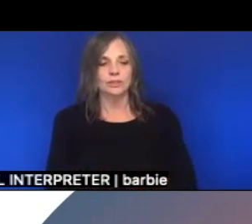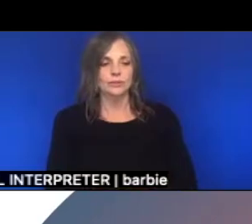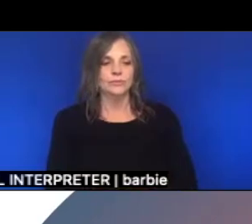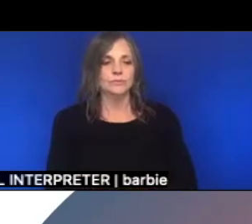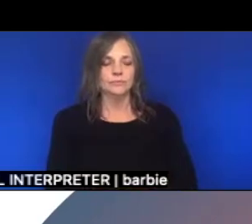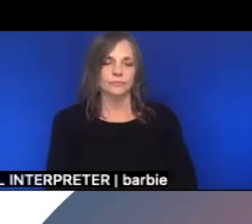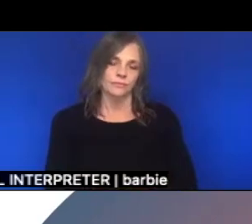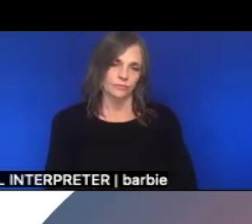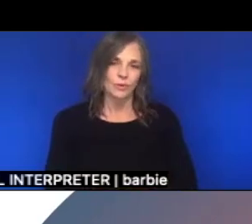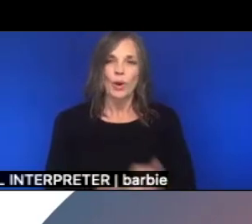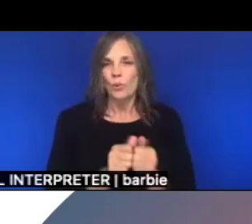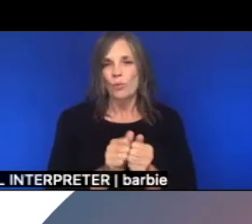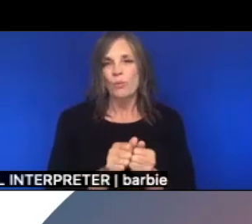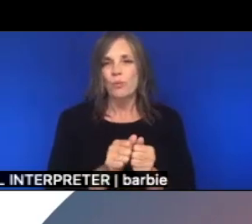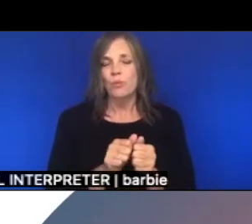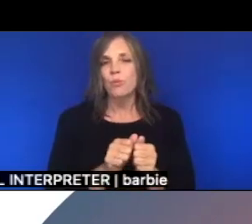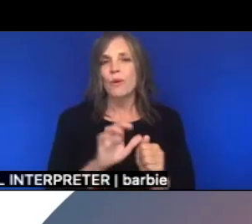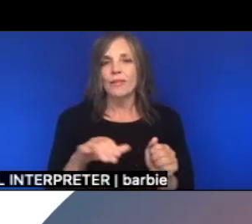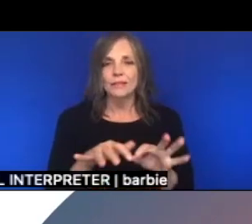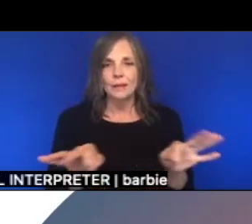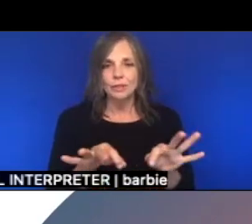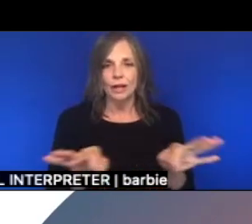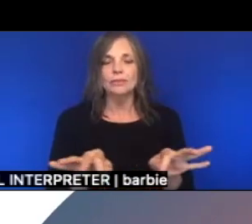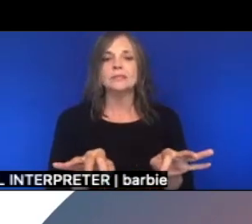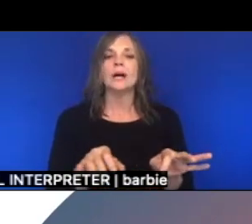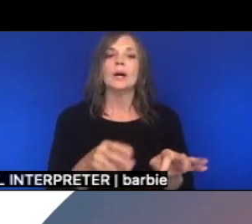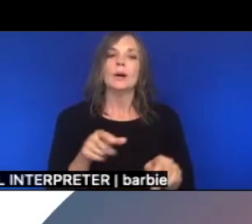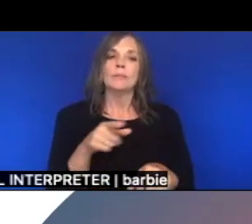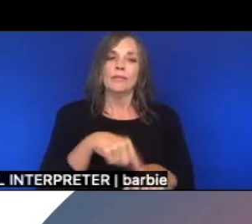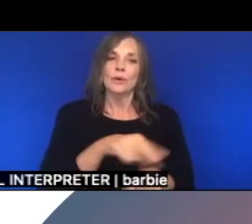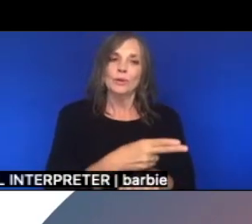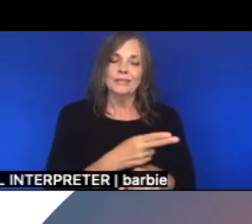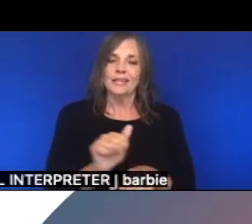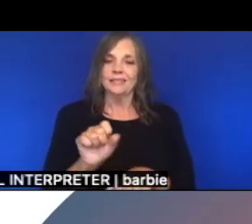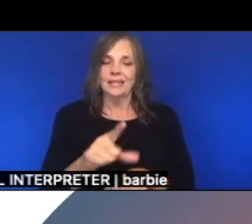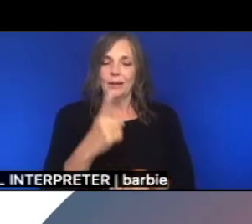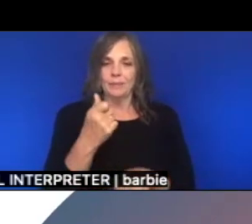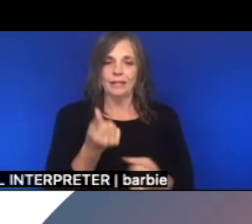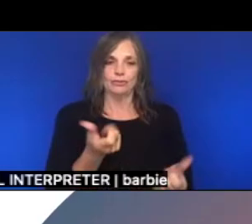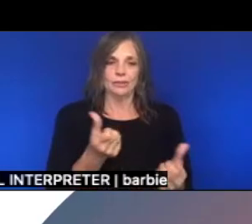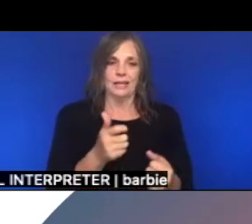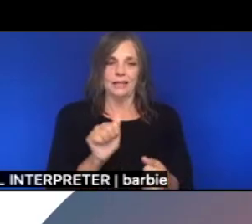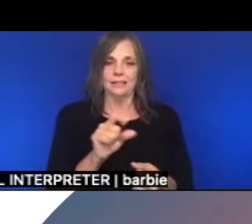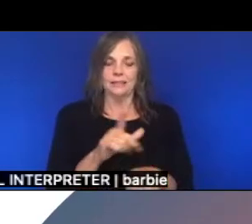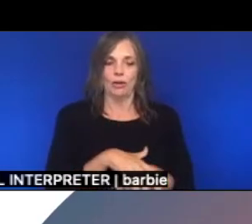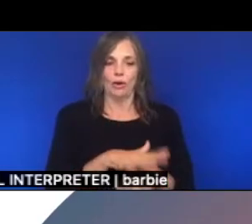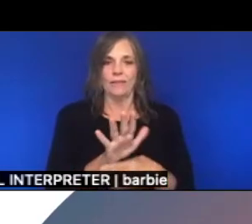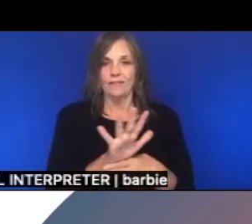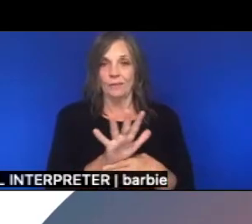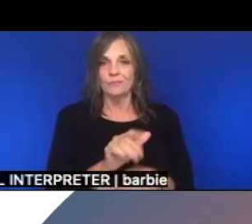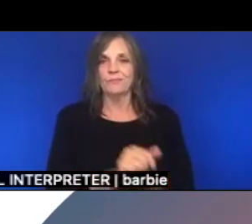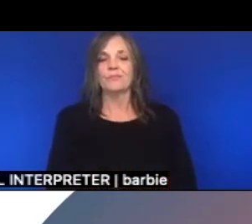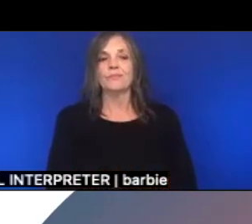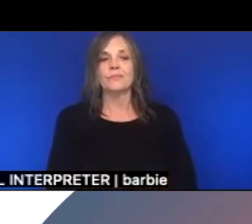language with subtitles, but they are using ASL because they are signing ASL on the film.